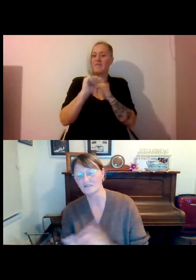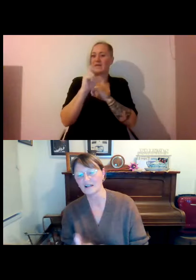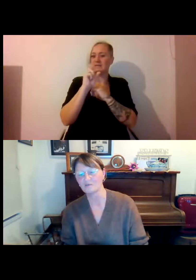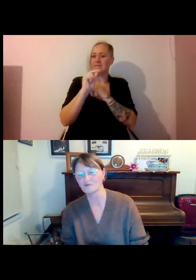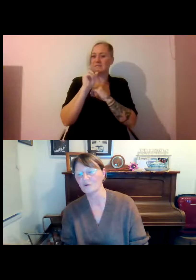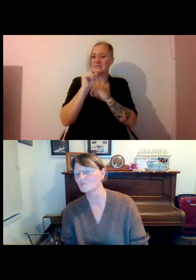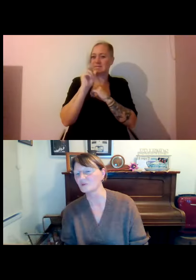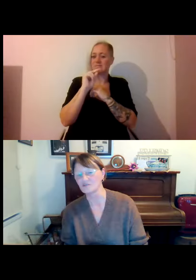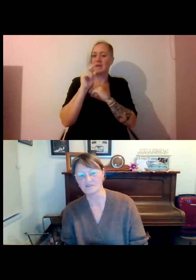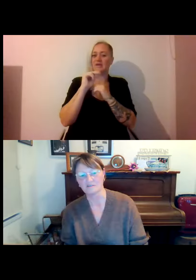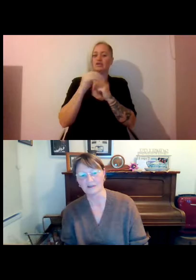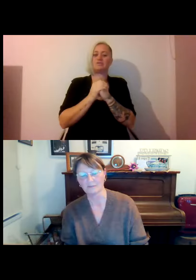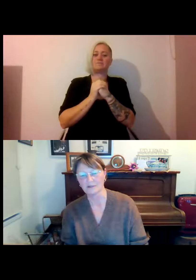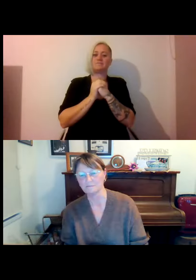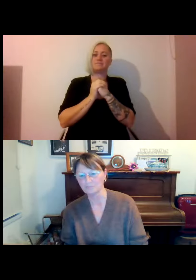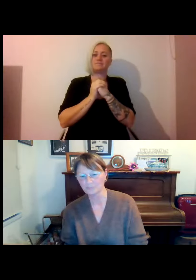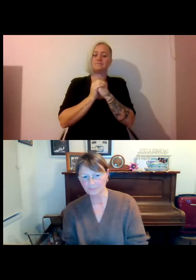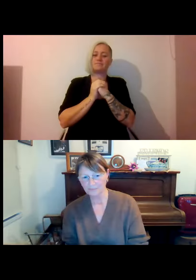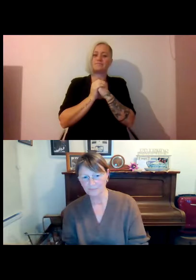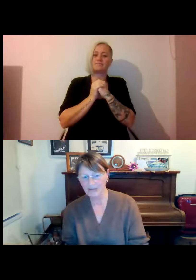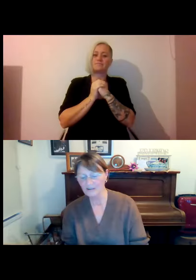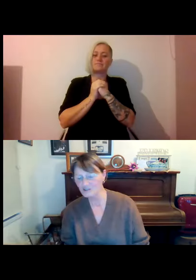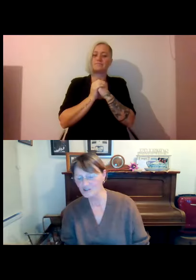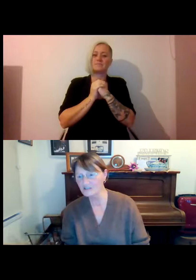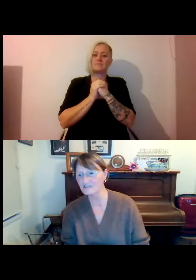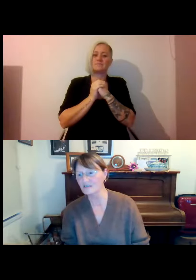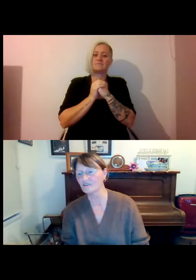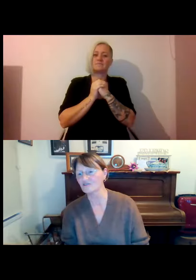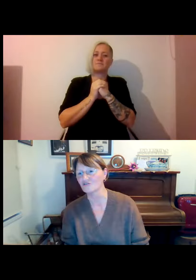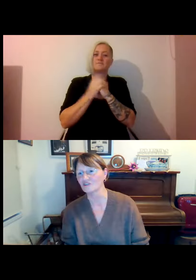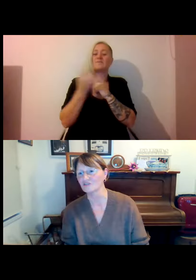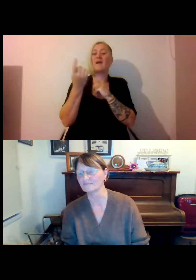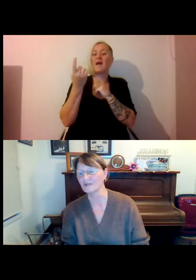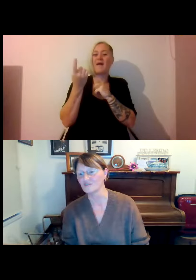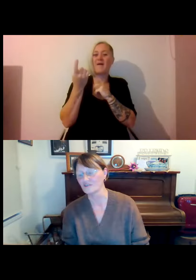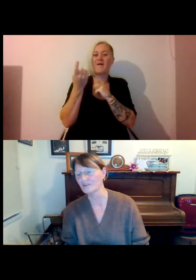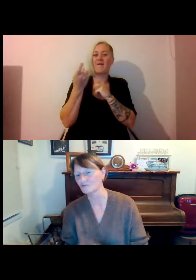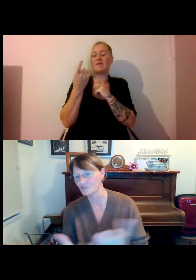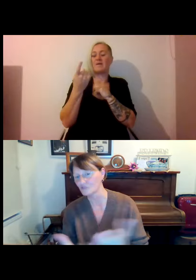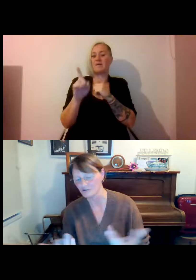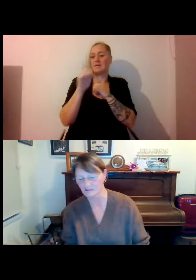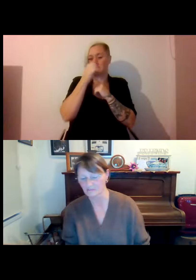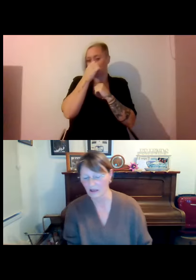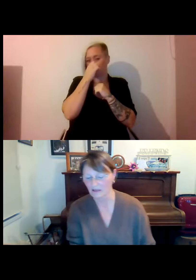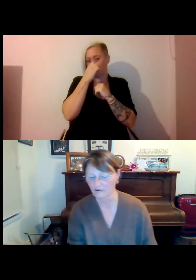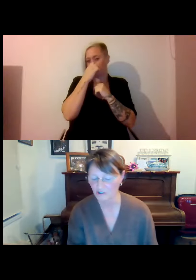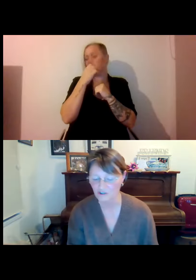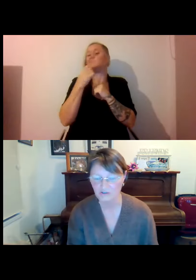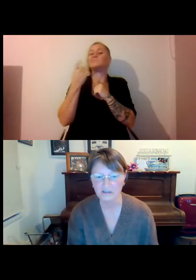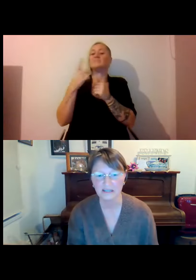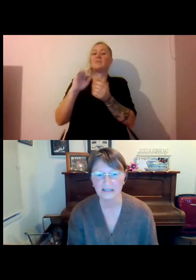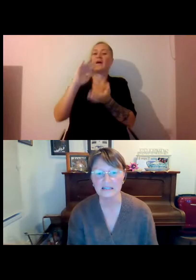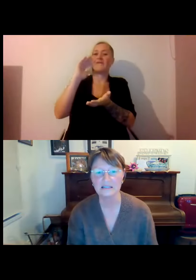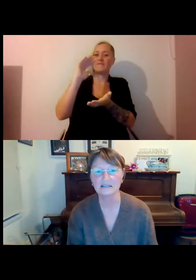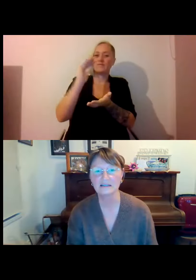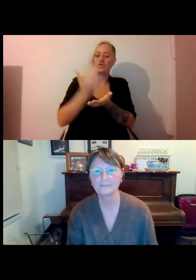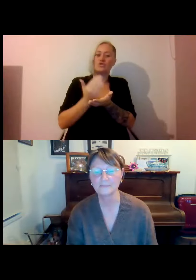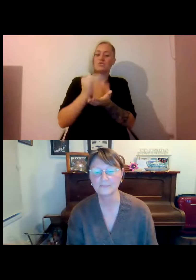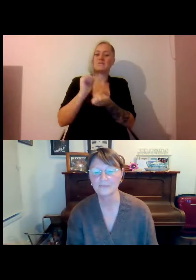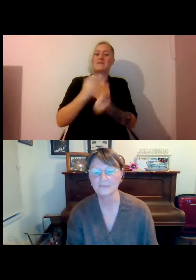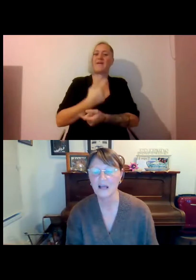use of language while speech is developing. And it reduces their frustration, and so therefore reduces behaviour issues in kids.